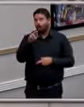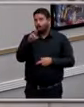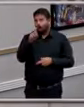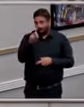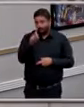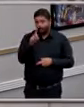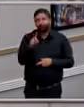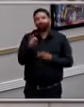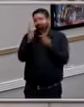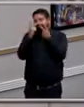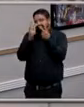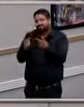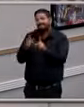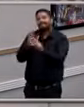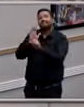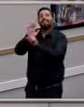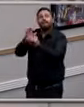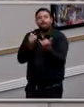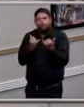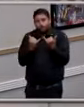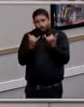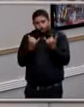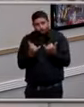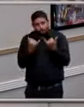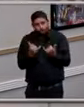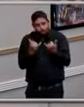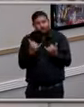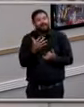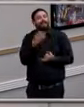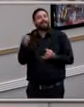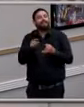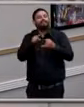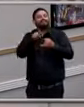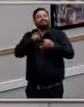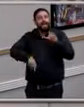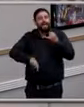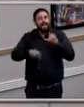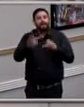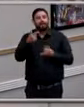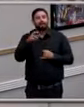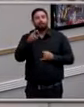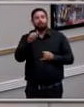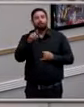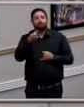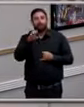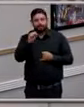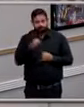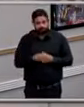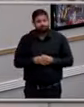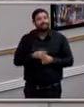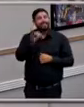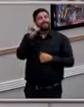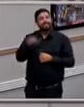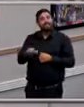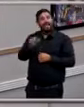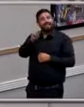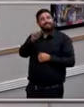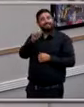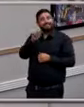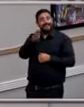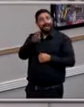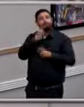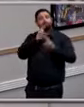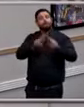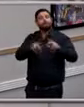to view your student's current and final grades. On the Report Card tab, grades that